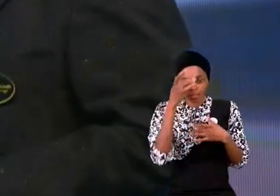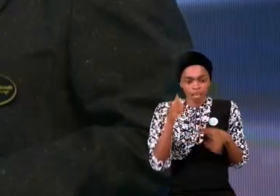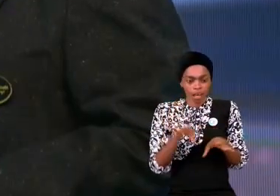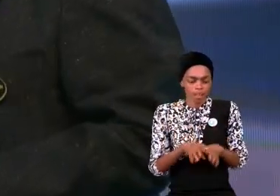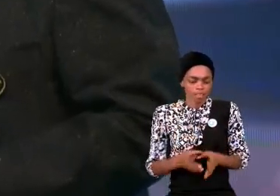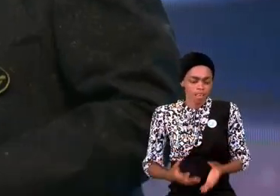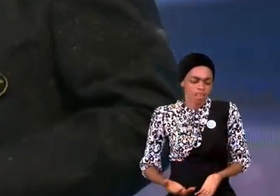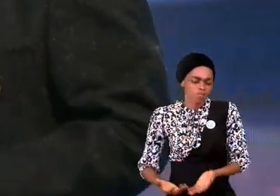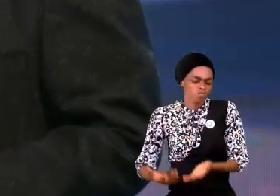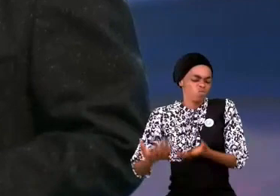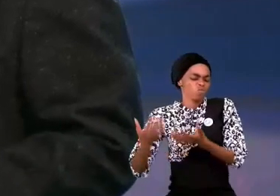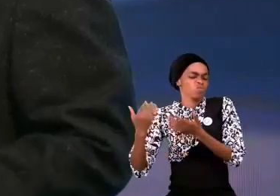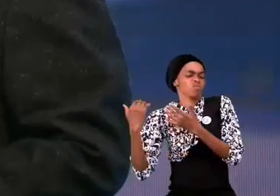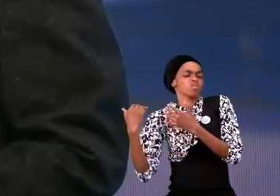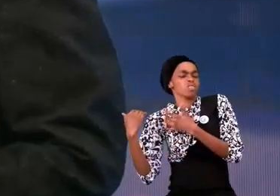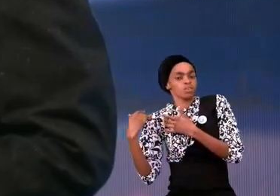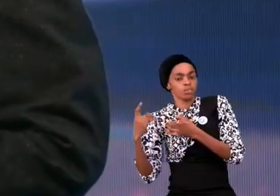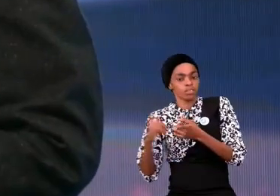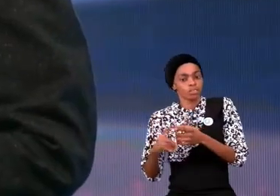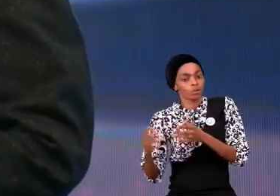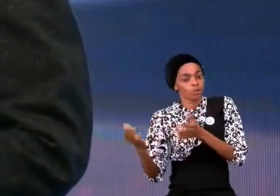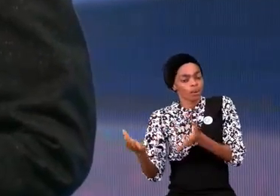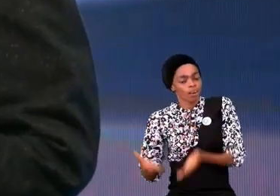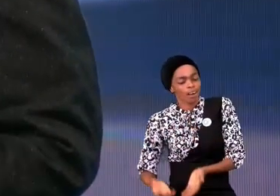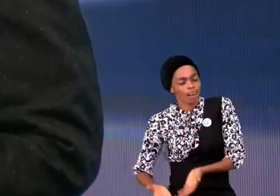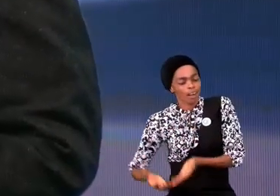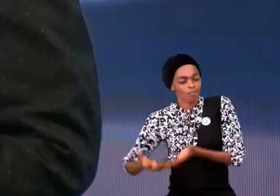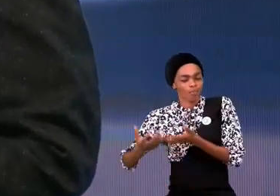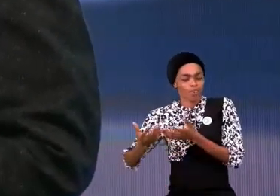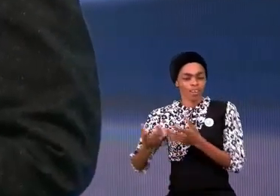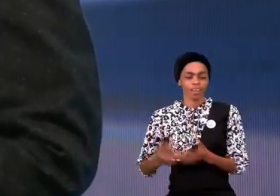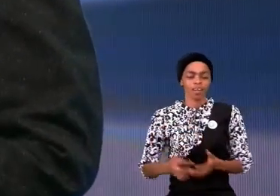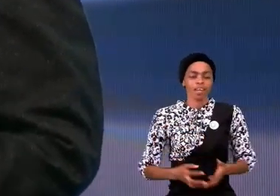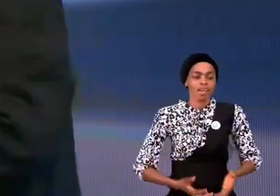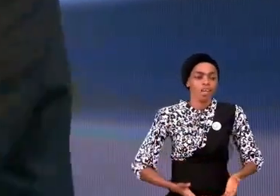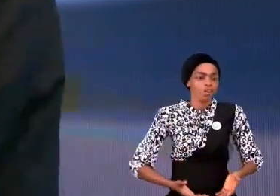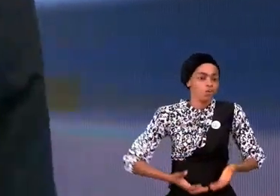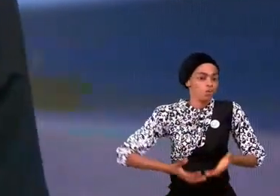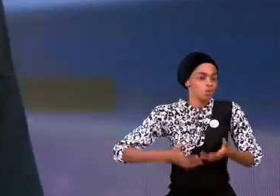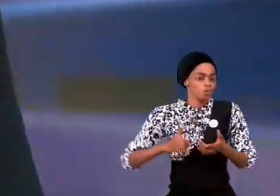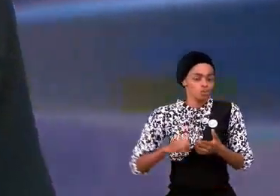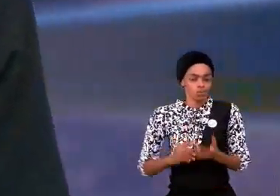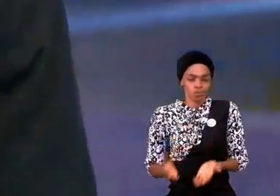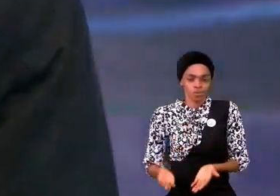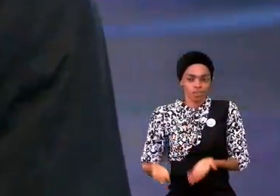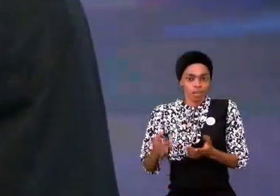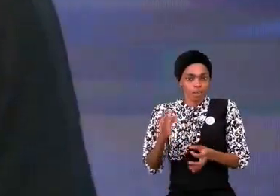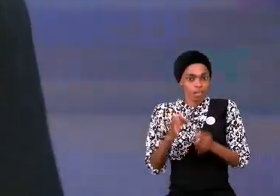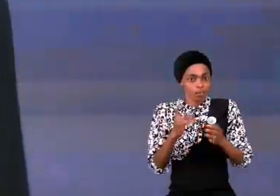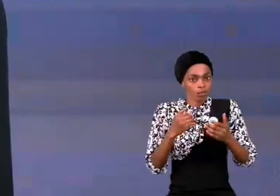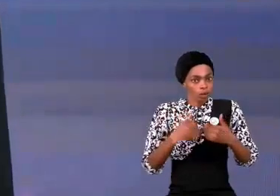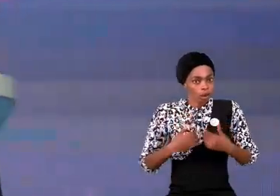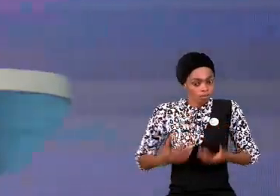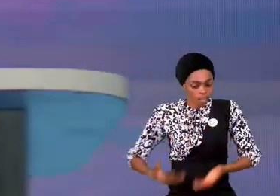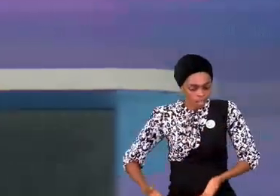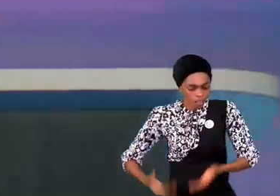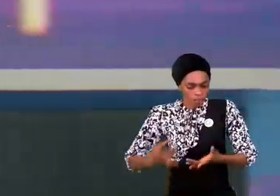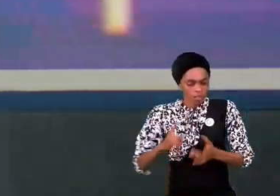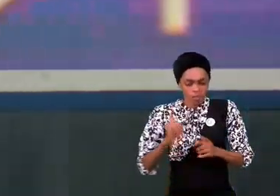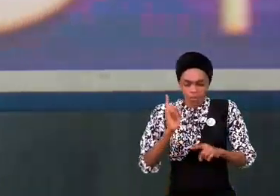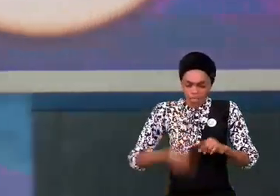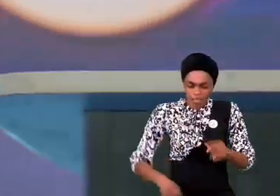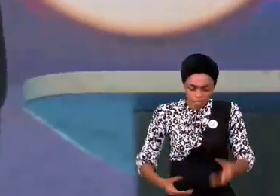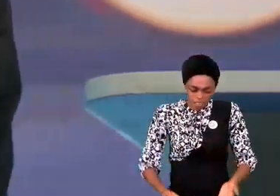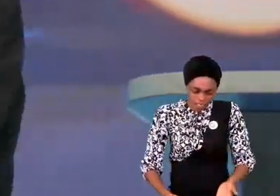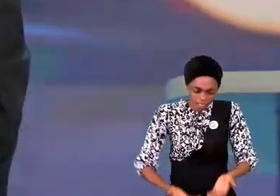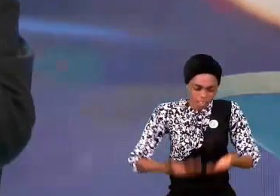to lead. Now, if you have a load you couldn't carry, and you want to take the load from here, you want to